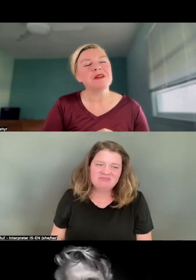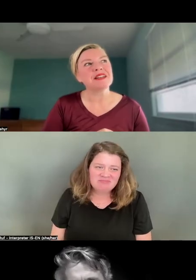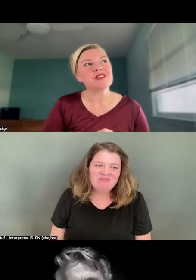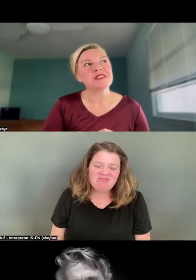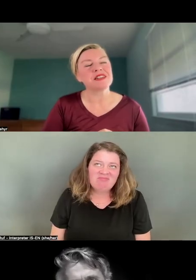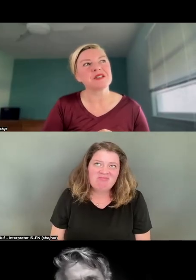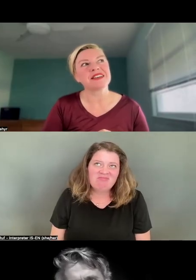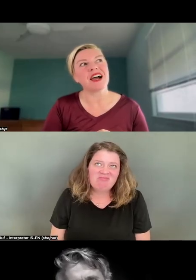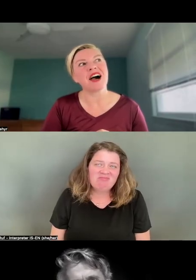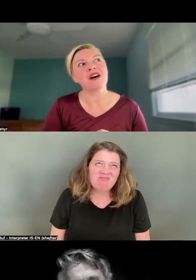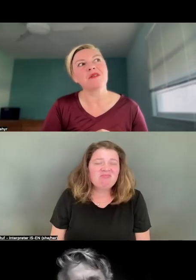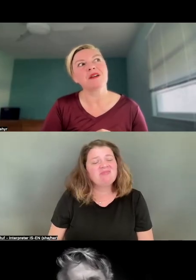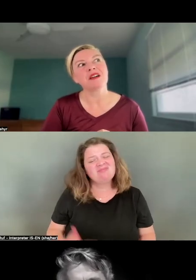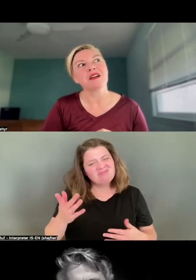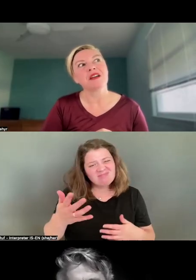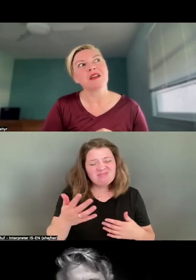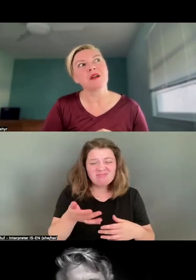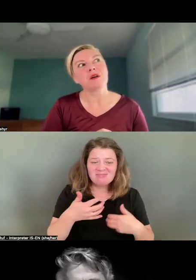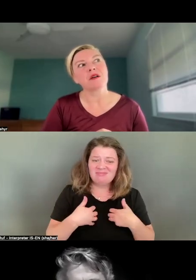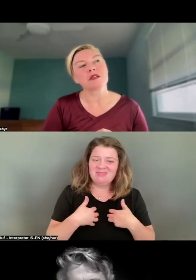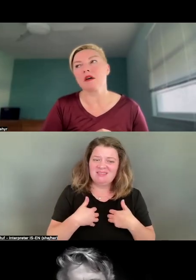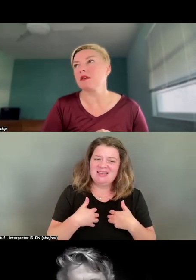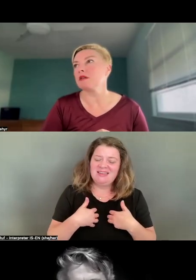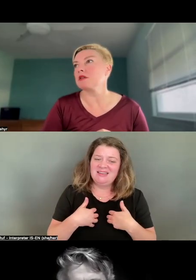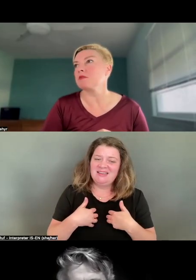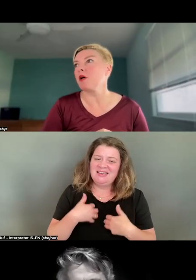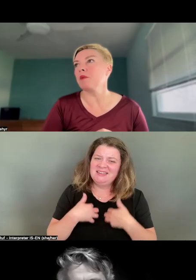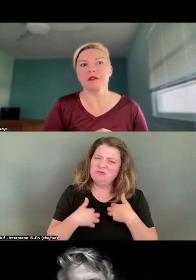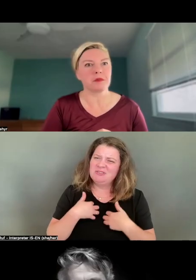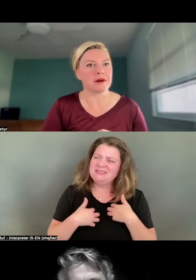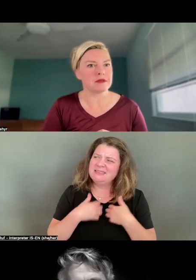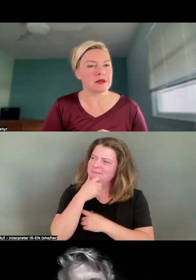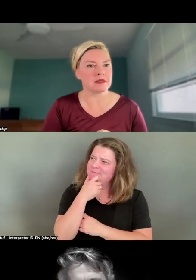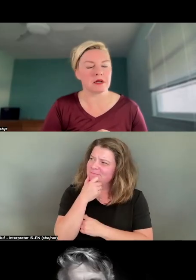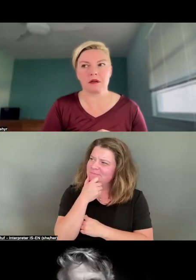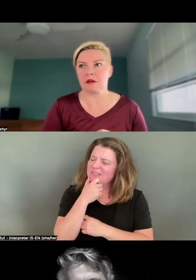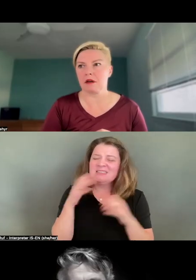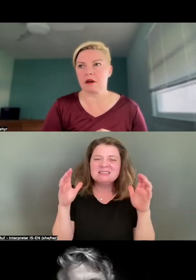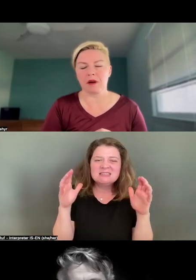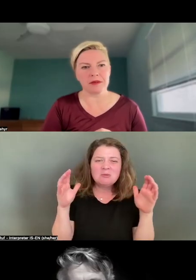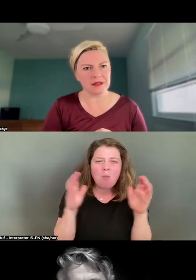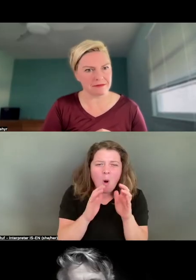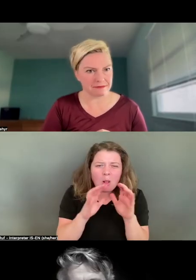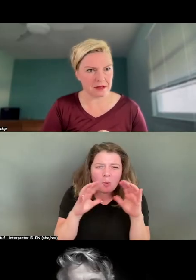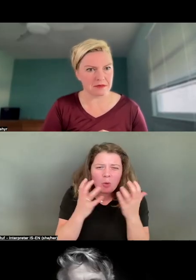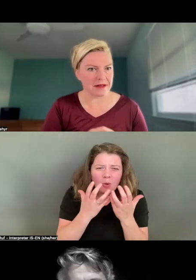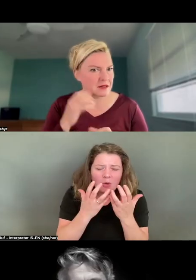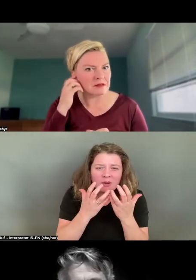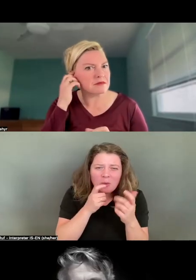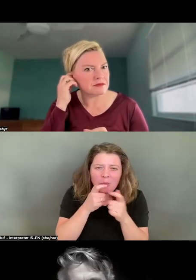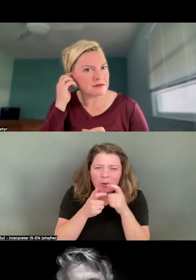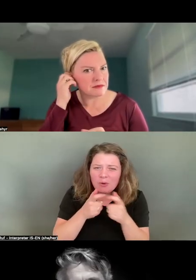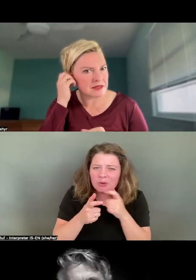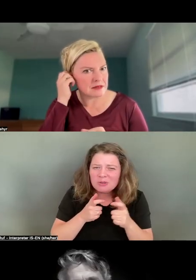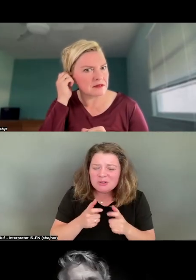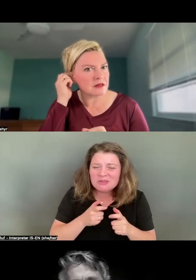It would be really interesting to look at how, because the small world of words is, I believe it's based